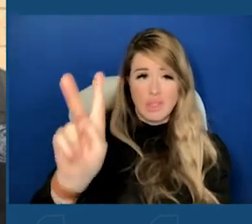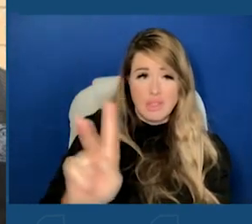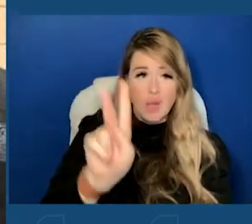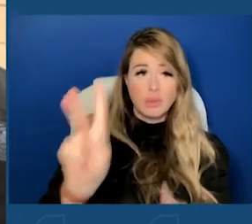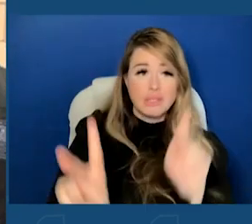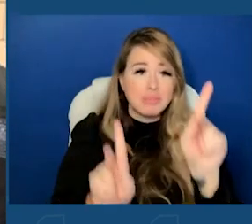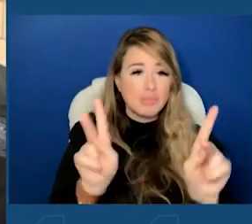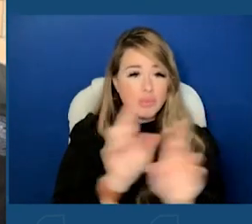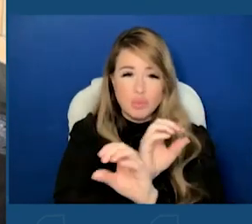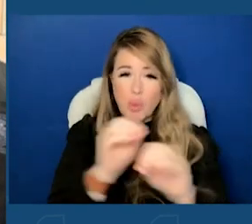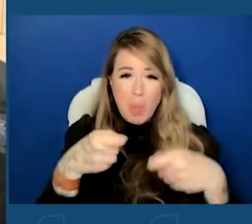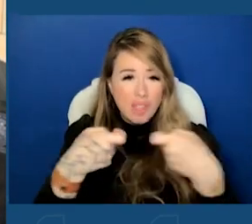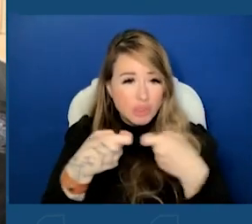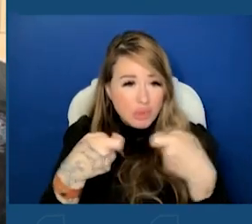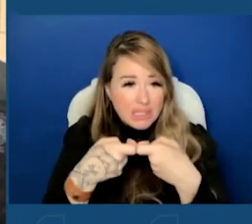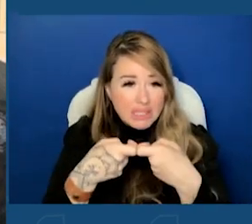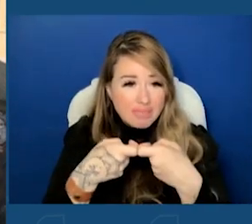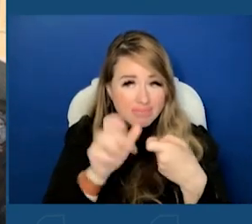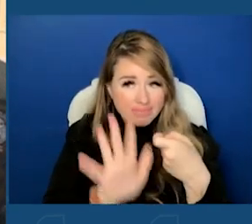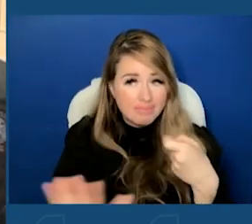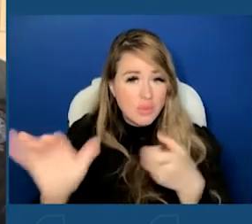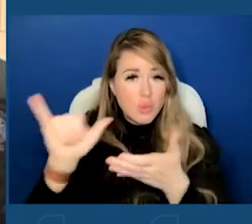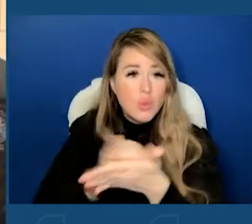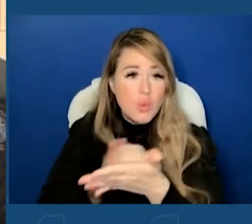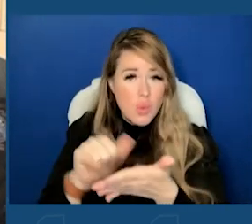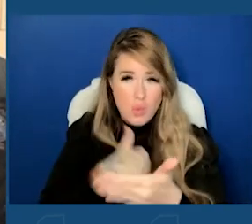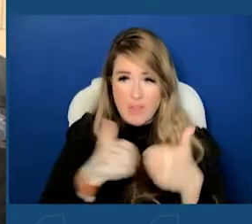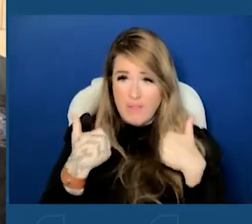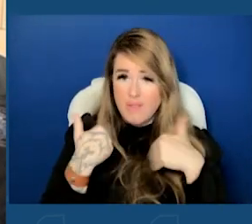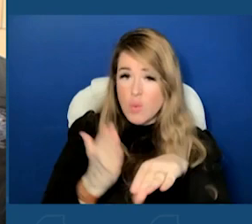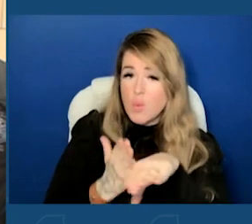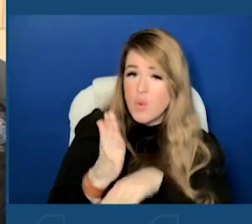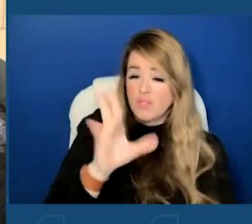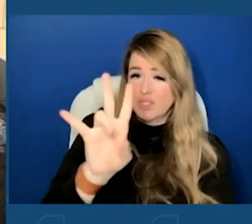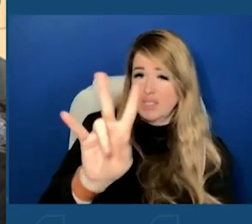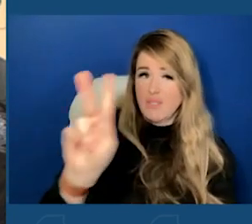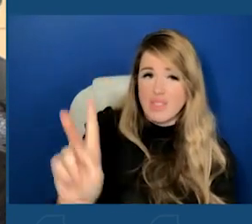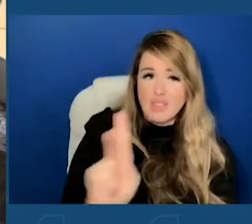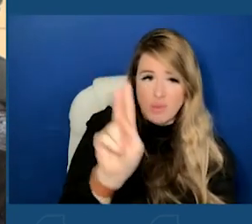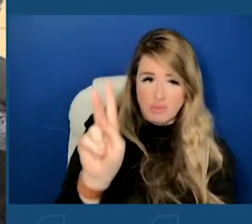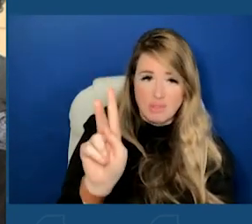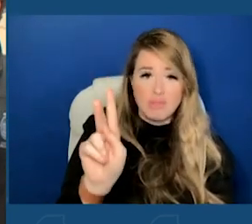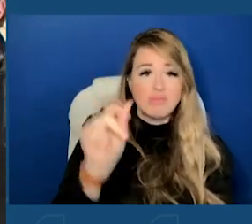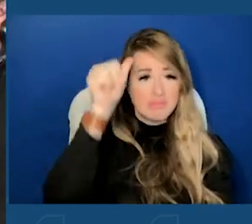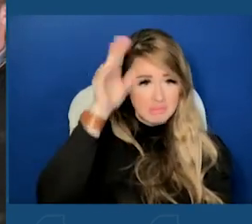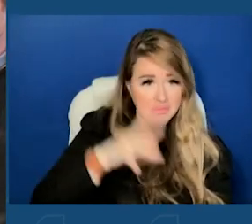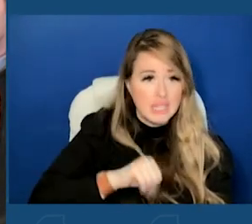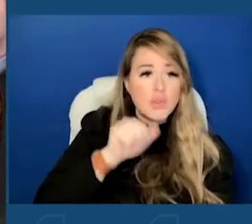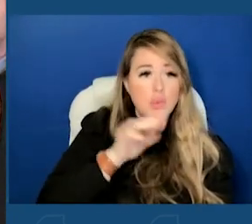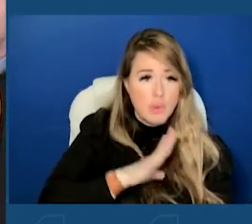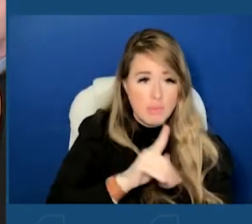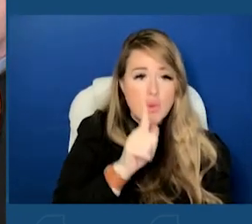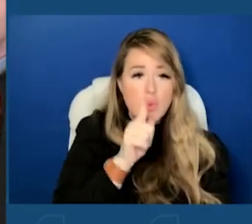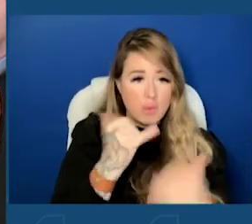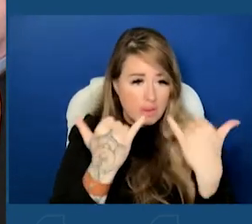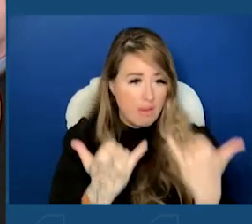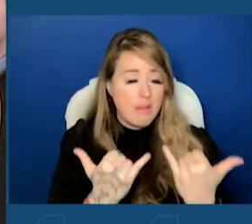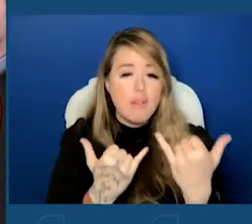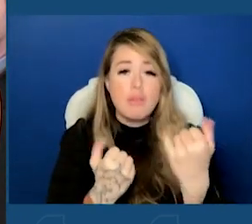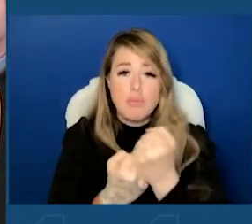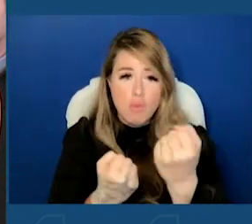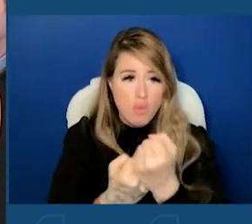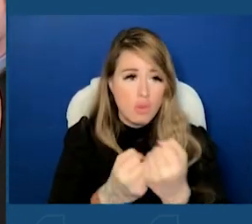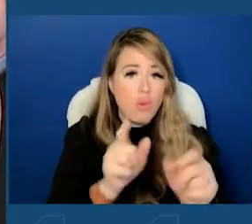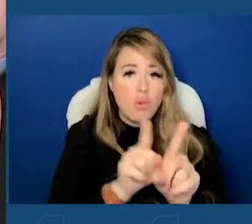power across the state of New York. We have over 7,000 linemen and women, as well as cut